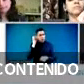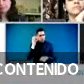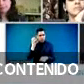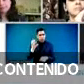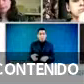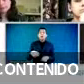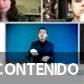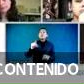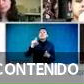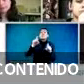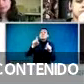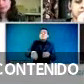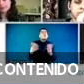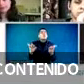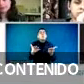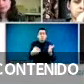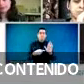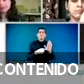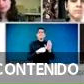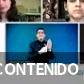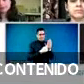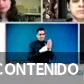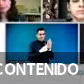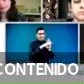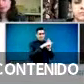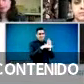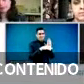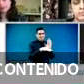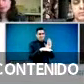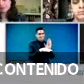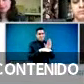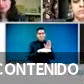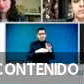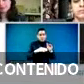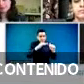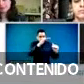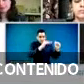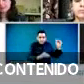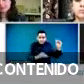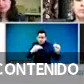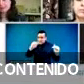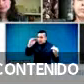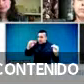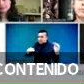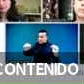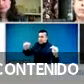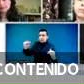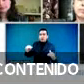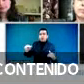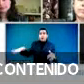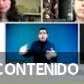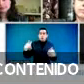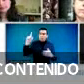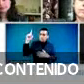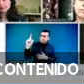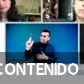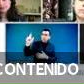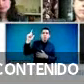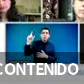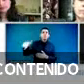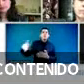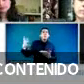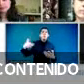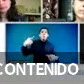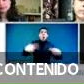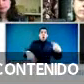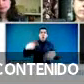media policies and media industry self-regulation. Usually, politicians and decision makers talk about issues concerning